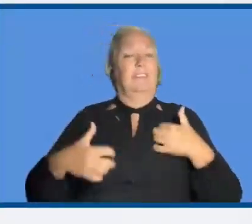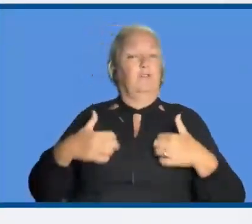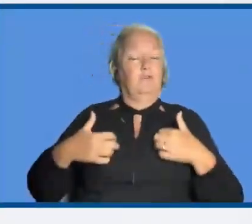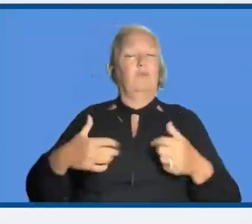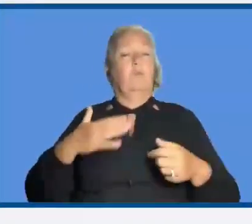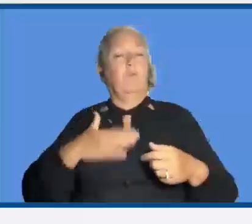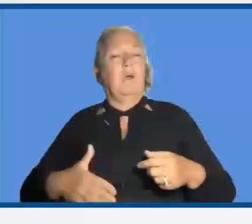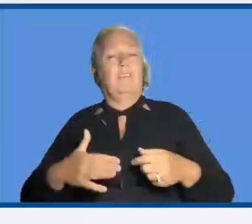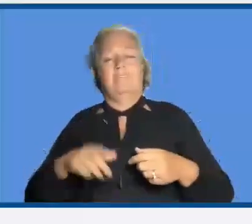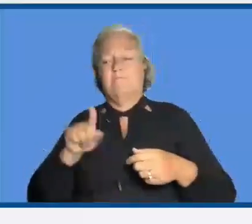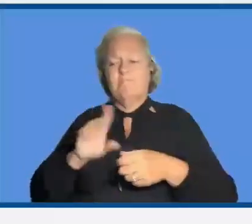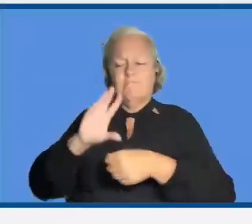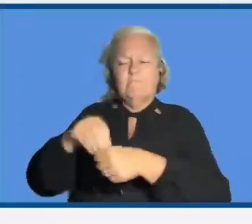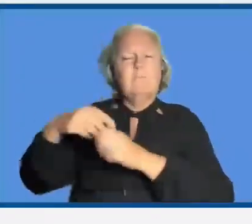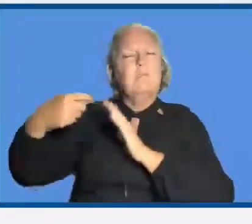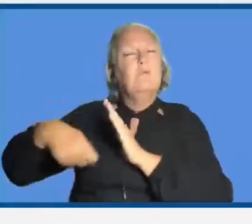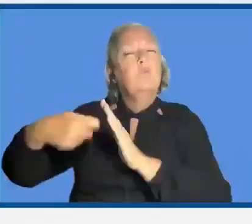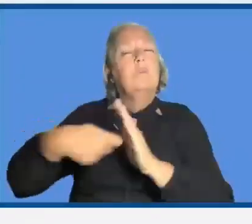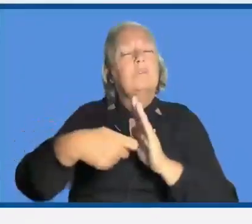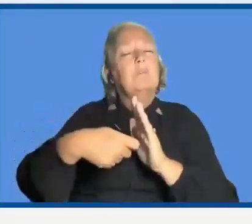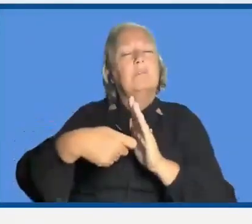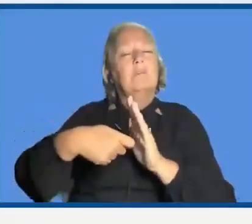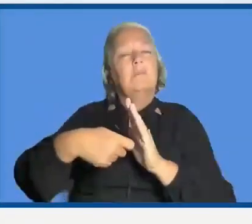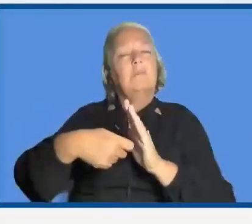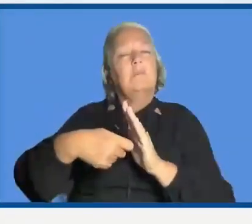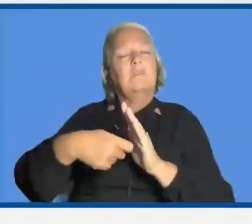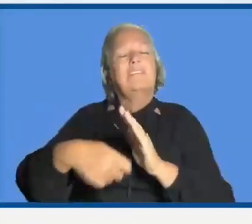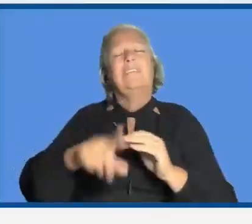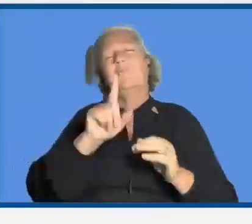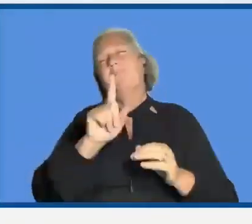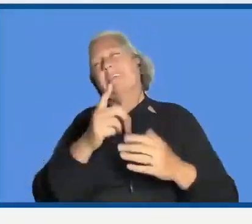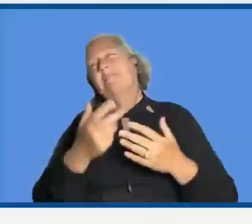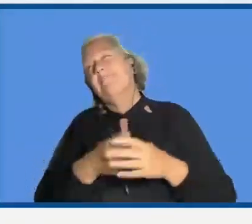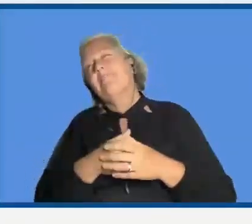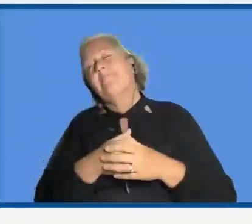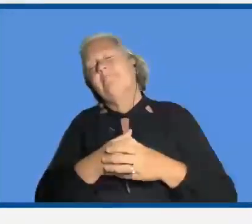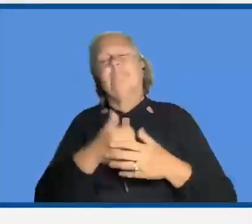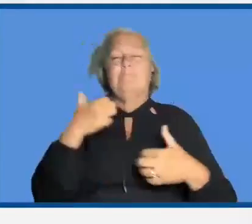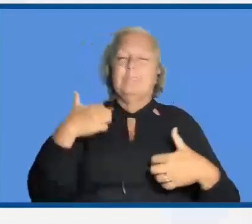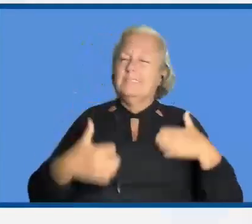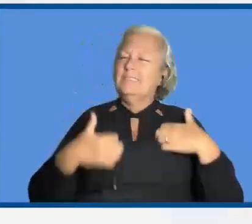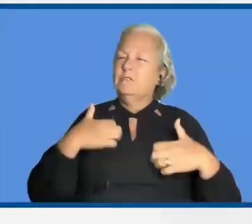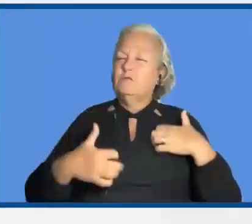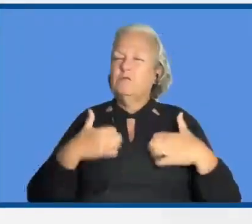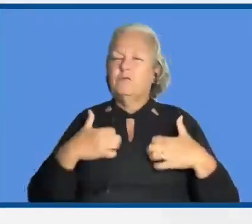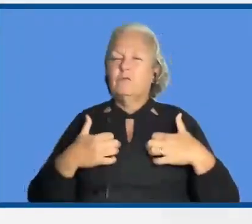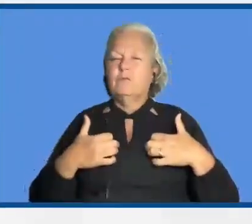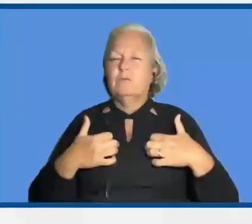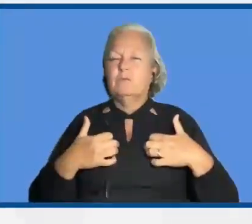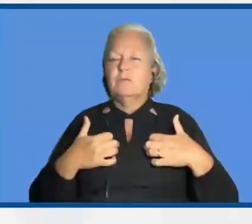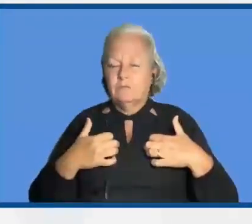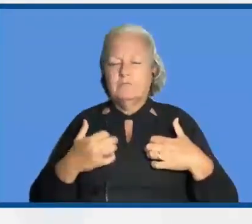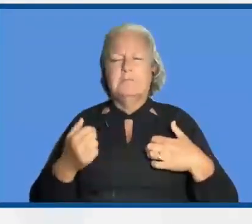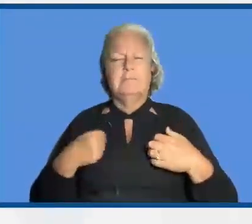projects. At the same time, it's very interesting to see that the scientific